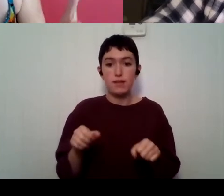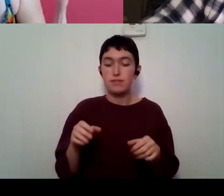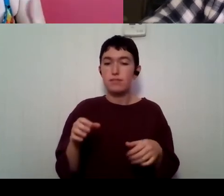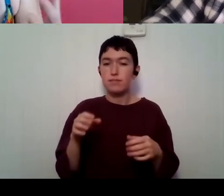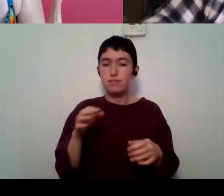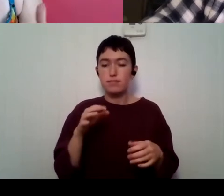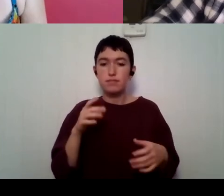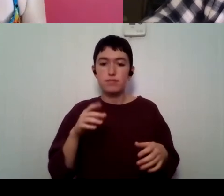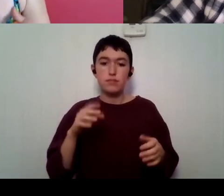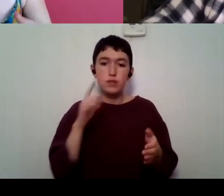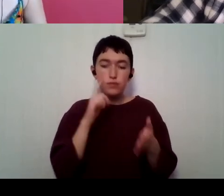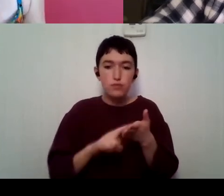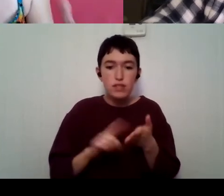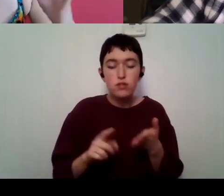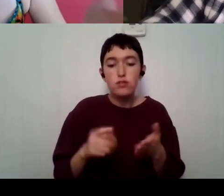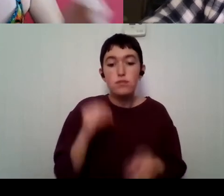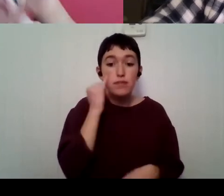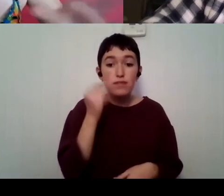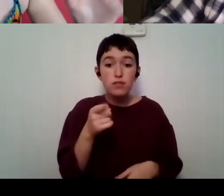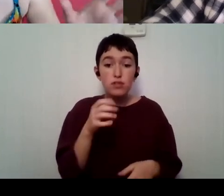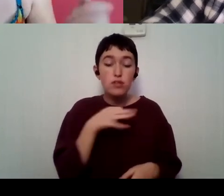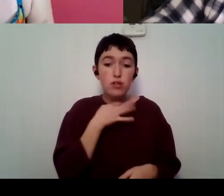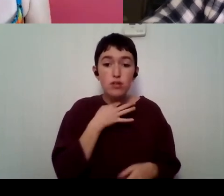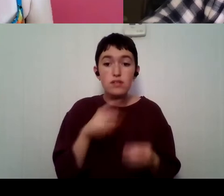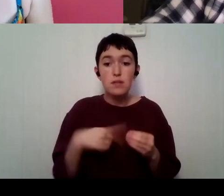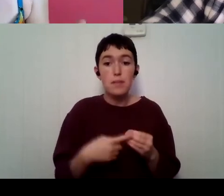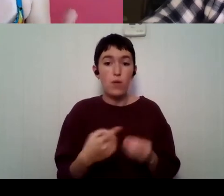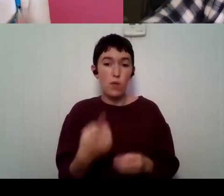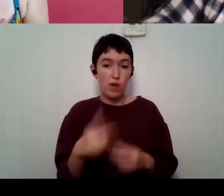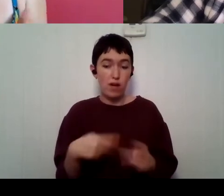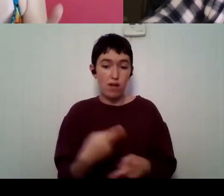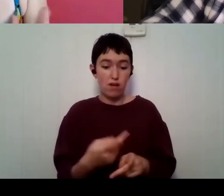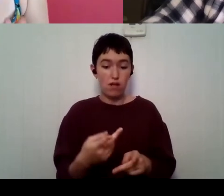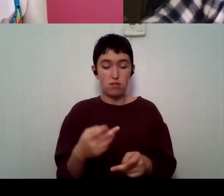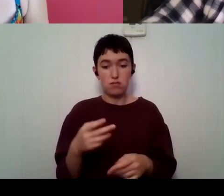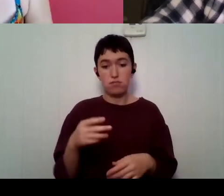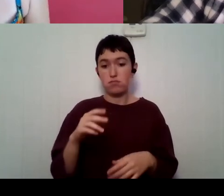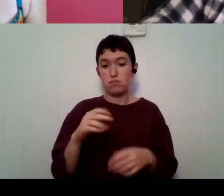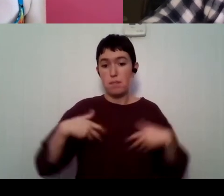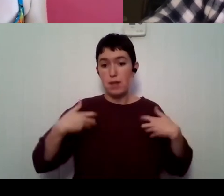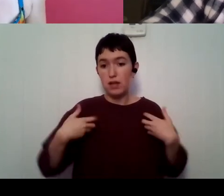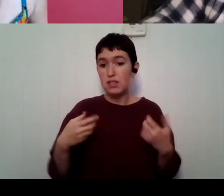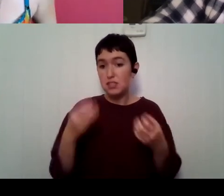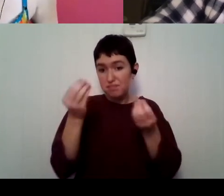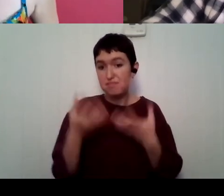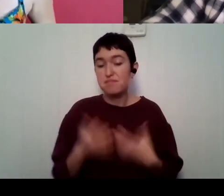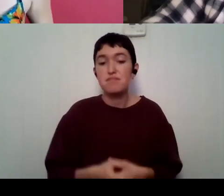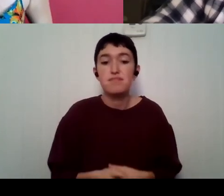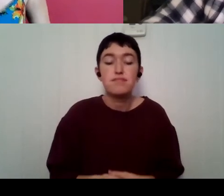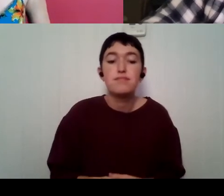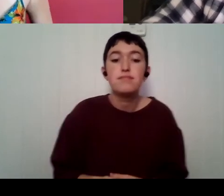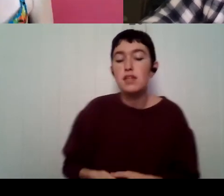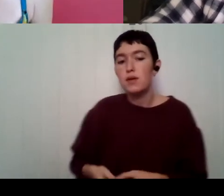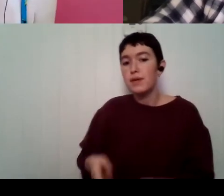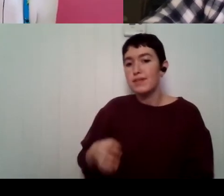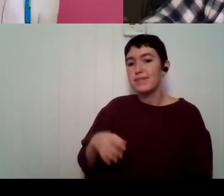one particular group of monkeys and you want to see if I can find an organization, just let me know. Cool. Yeah. Awesome. The next question is, are